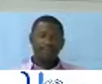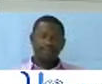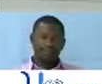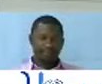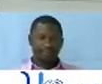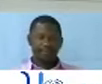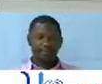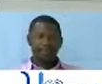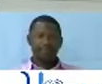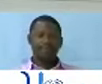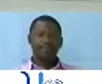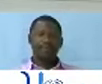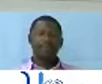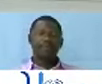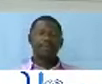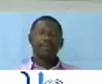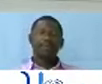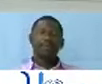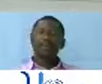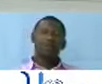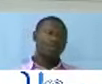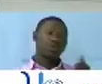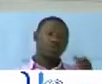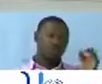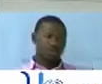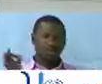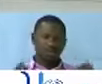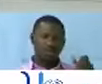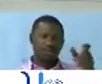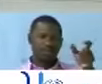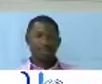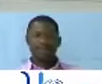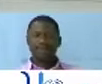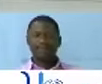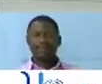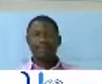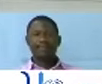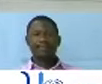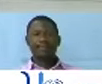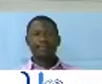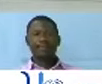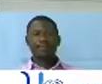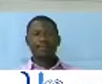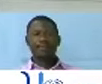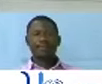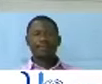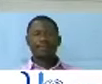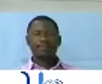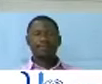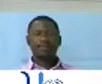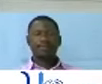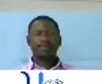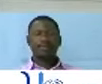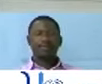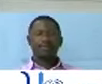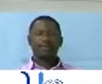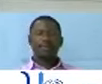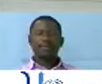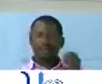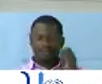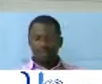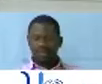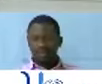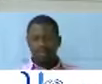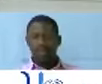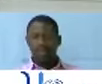réew mi. High Court judges. Ak ñeneen ñi atté kat yu mag ci court bi. Judicial secretary ñi nga xamne ni ay secretary lañ